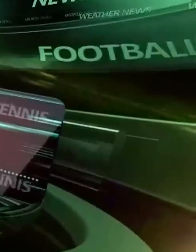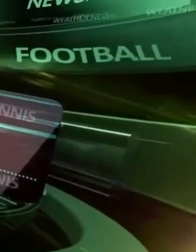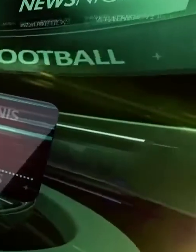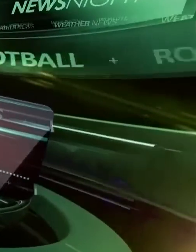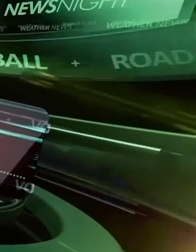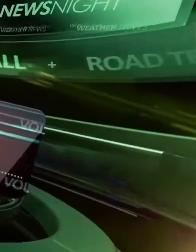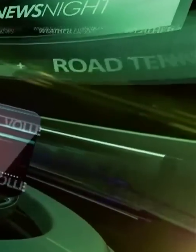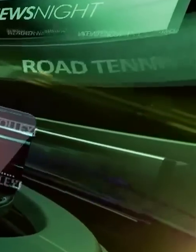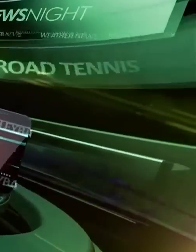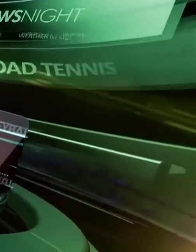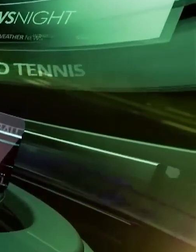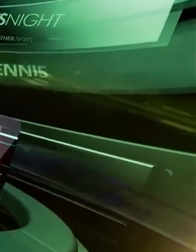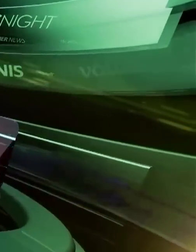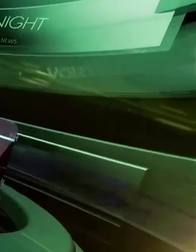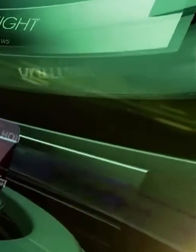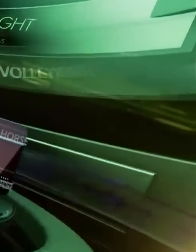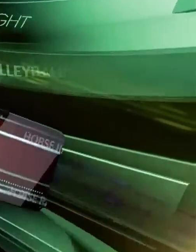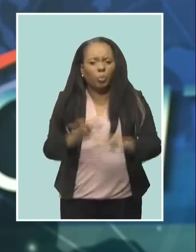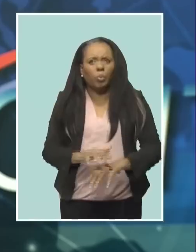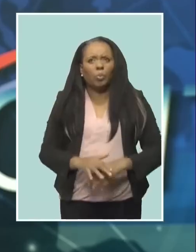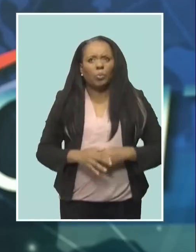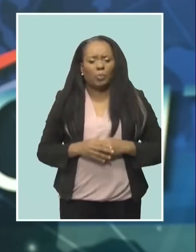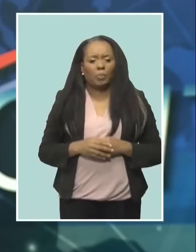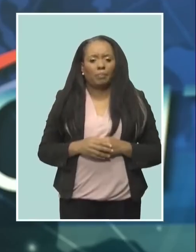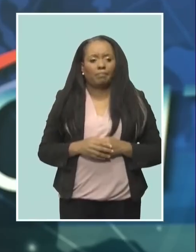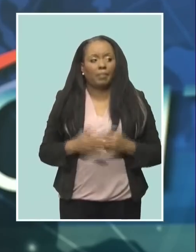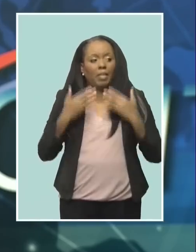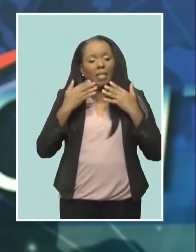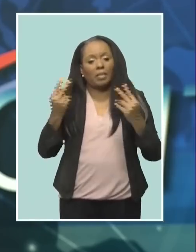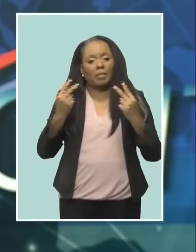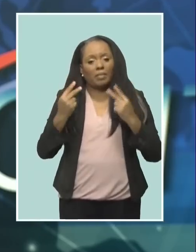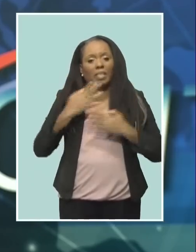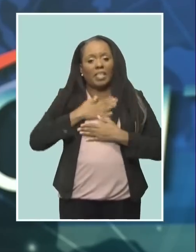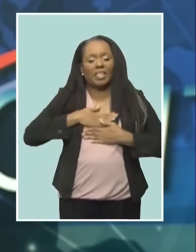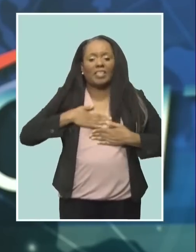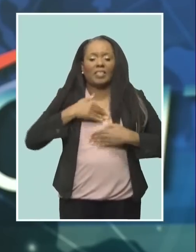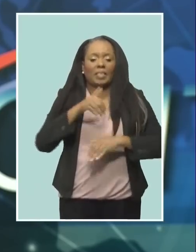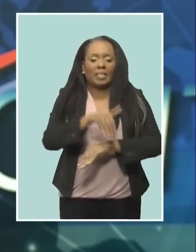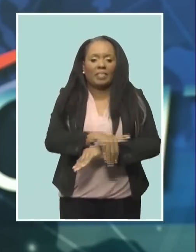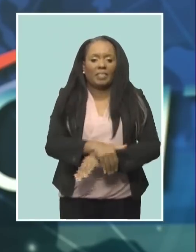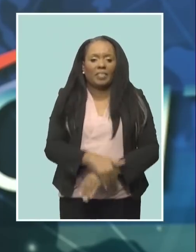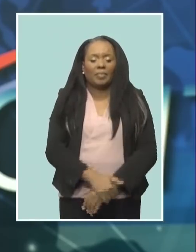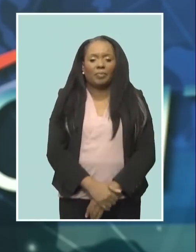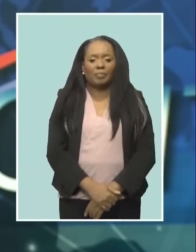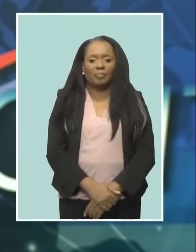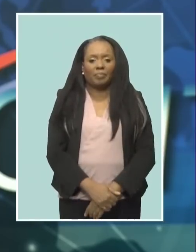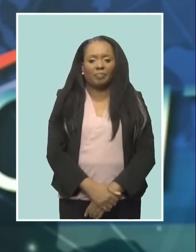Thanks for viewing. Enjoy your evening.